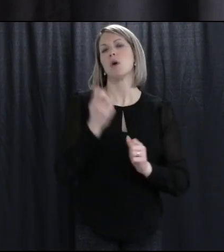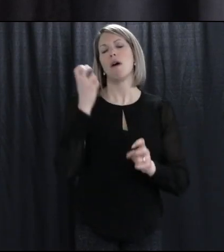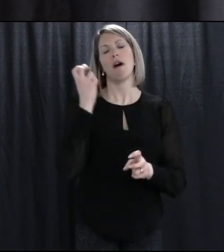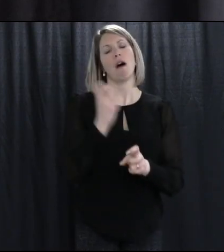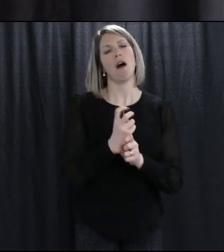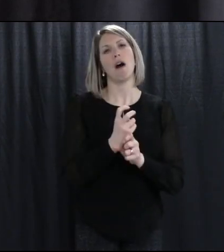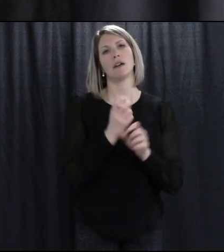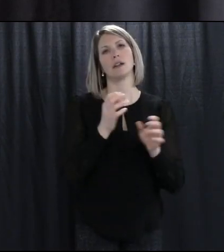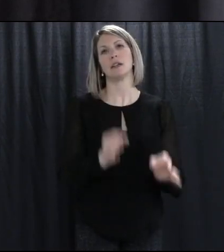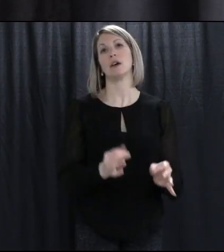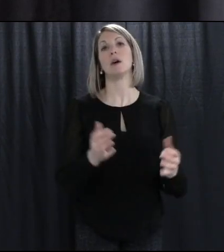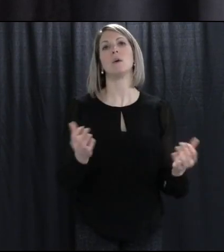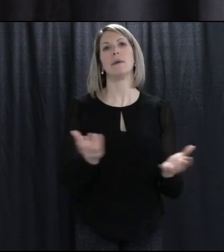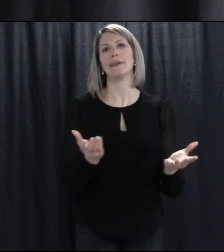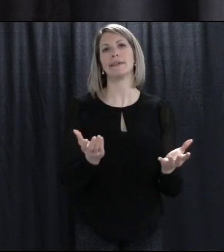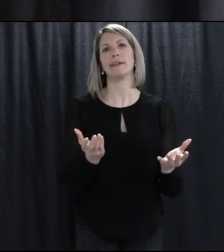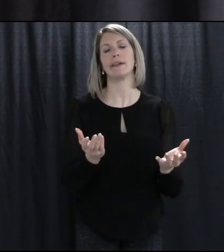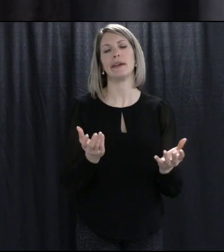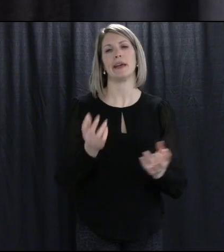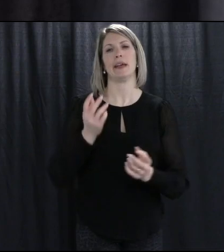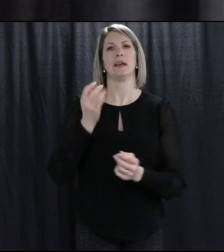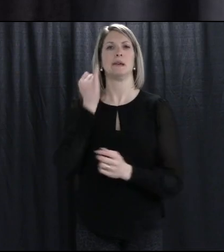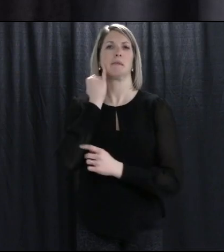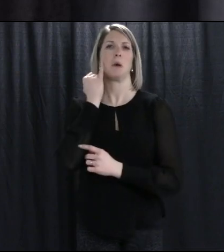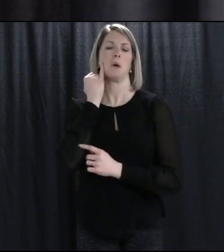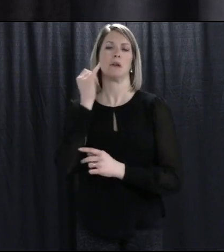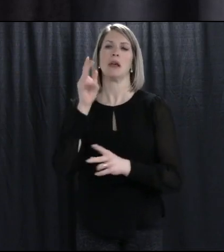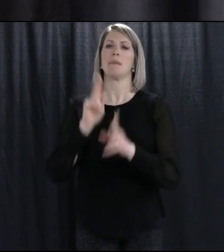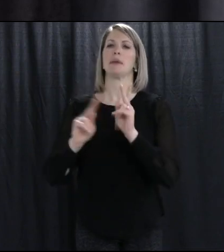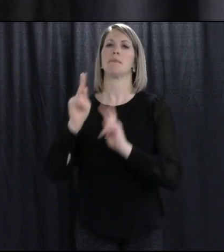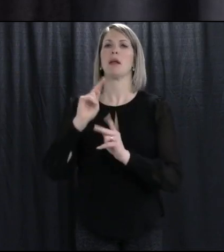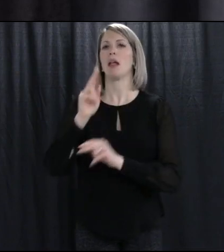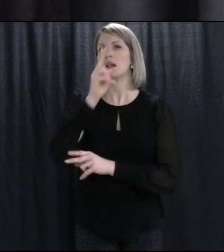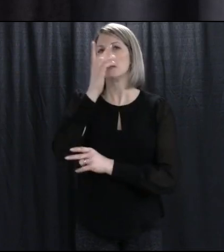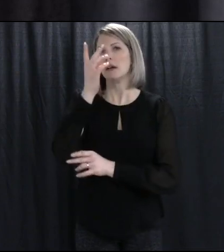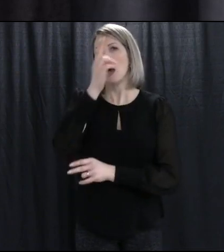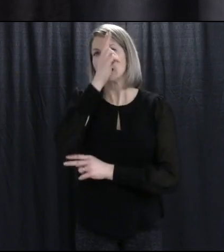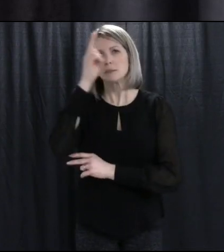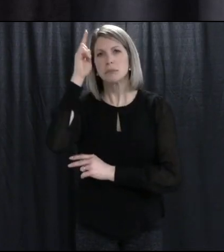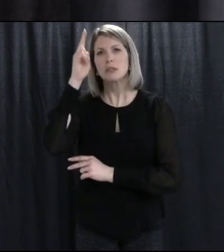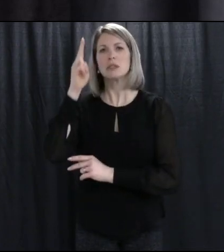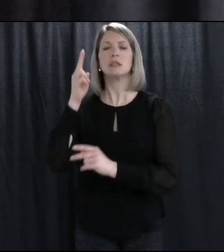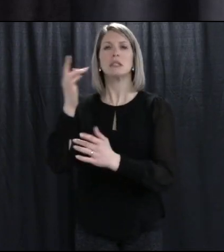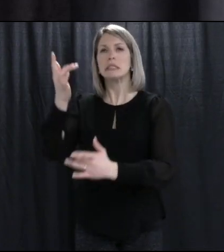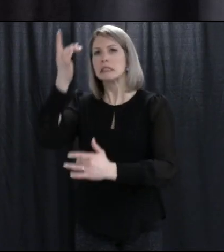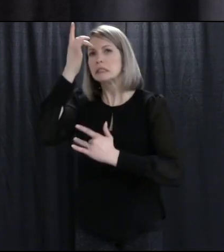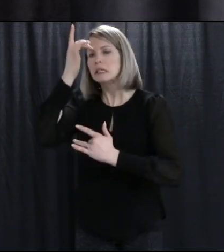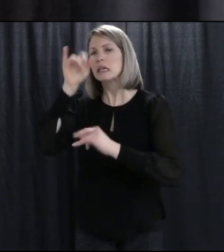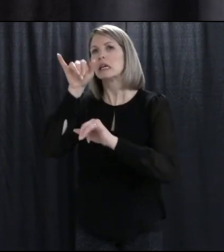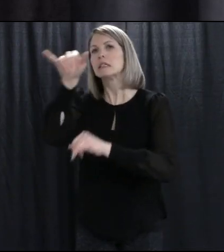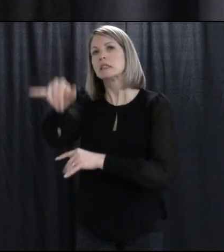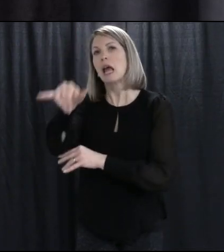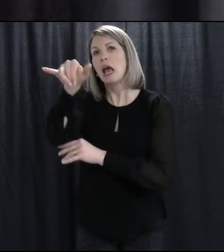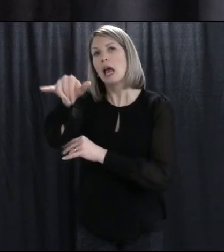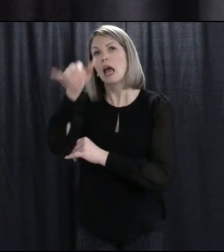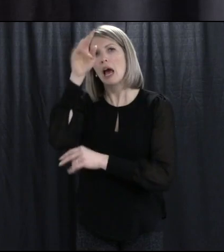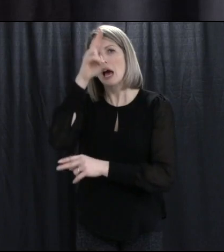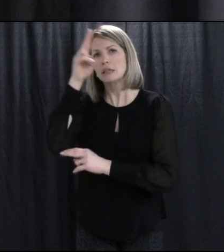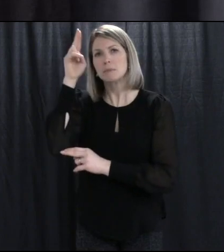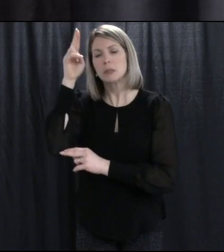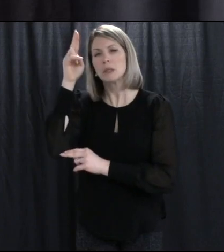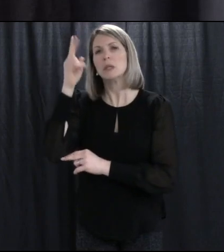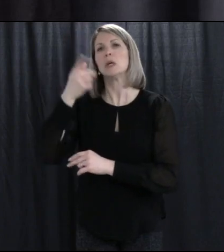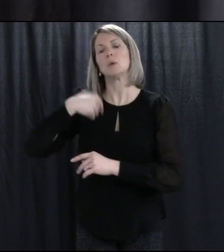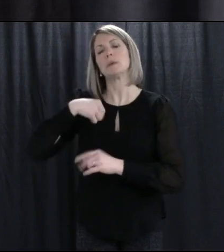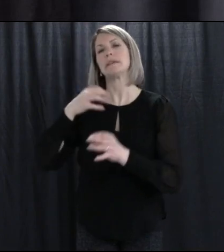visitation restrictions for our vulnerable, our sick, and our elderly population. There is no doubt that